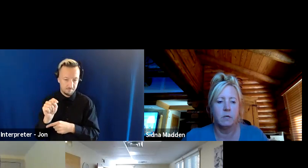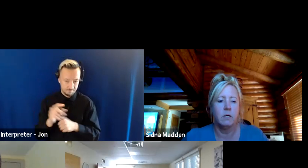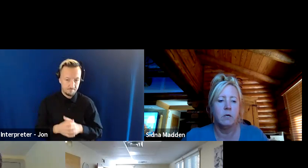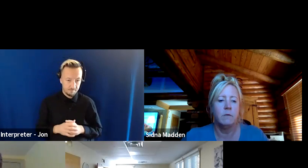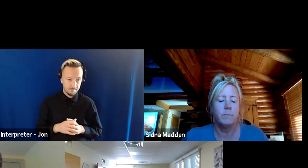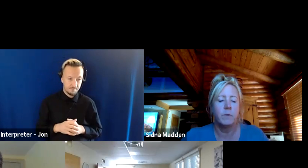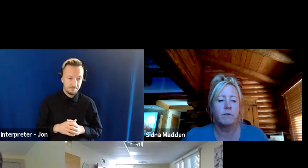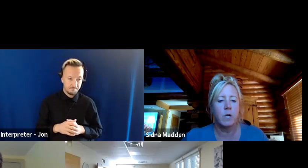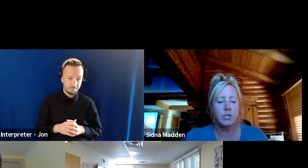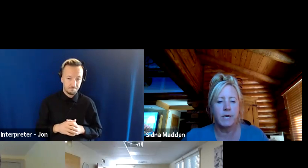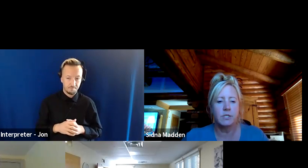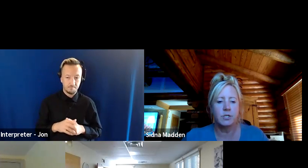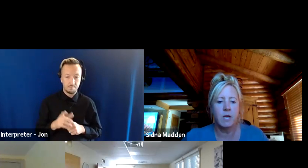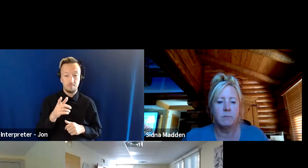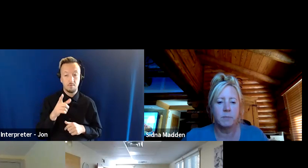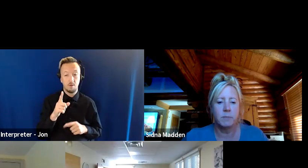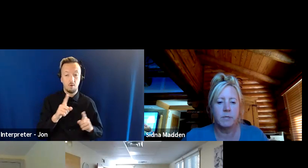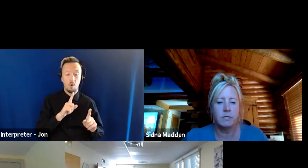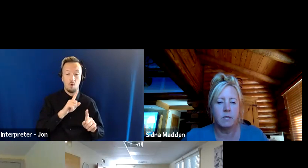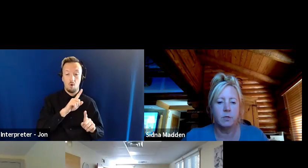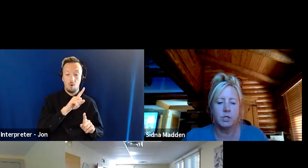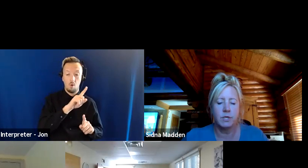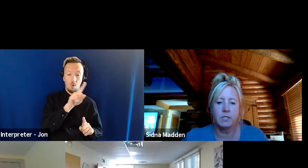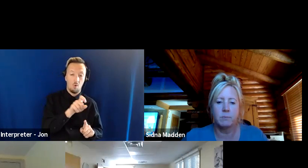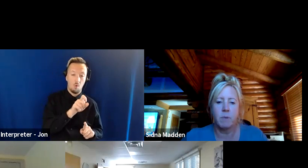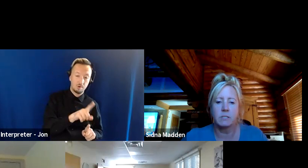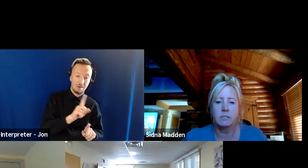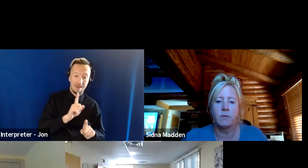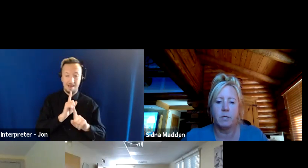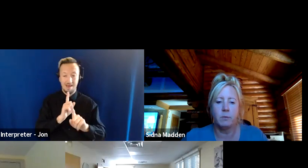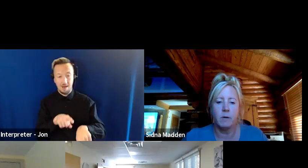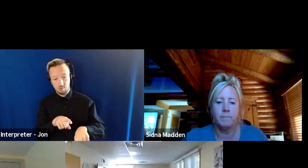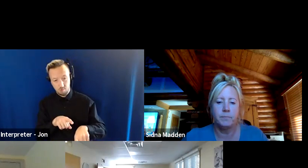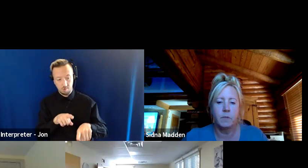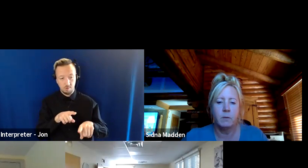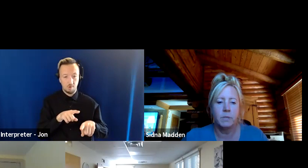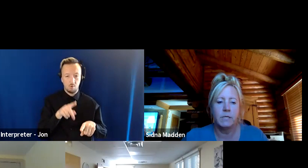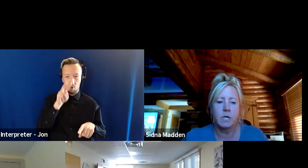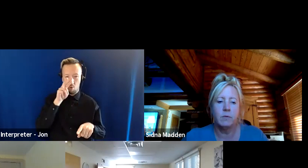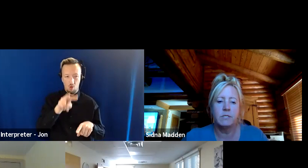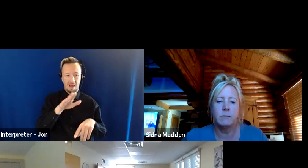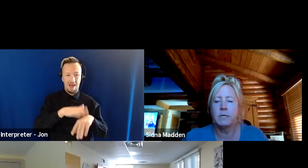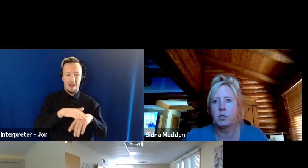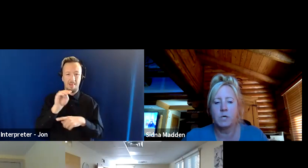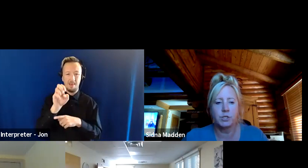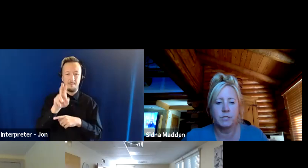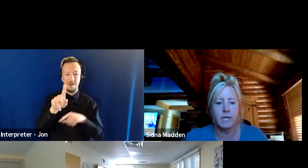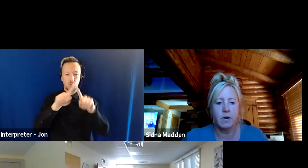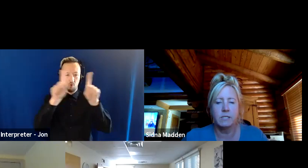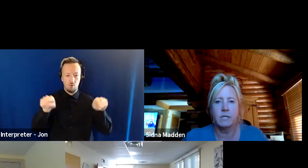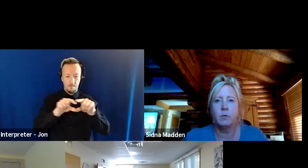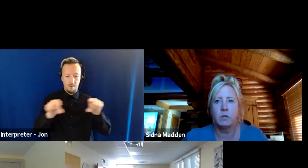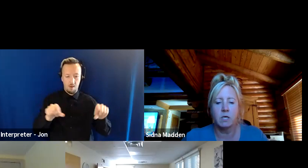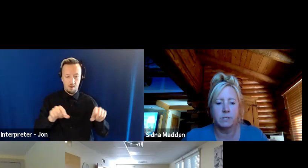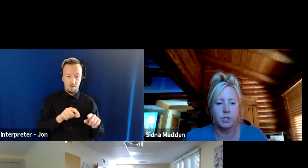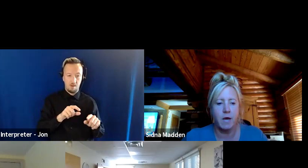comments. For question and answer times, please note the question and answer boxes on the menu bar. Please only submit your questions there